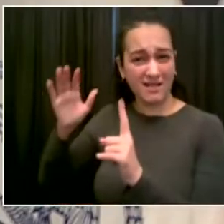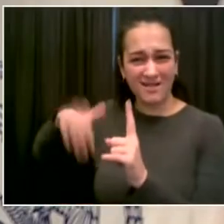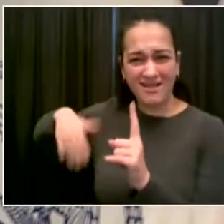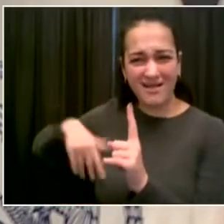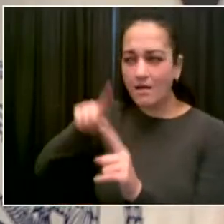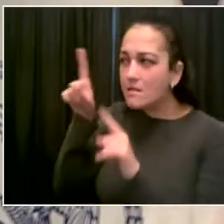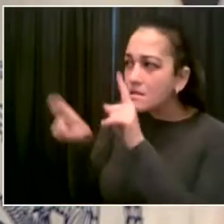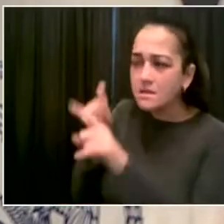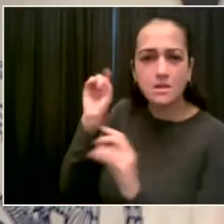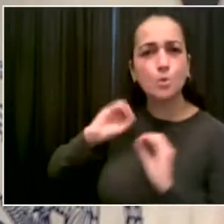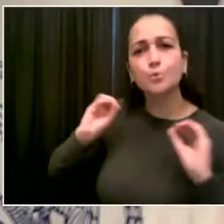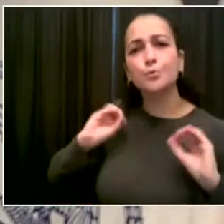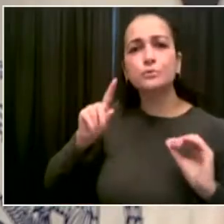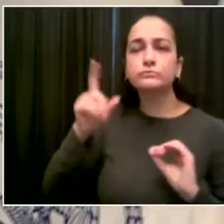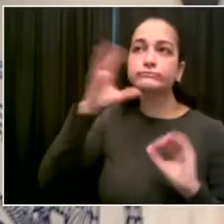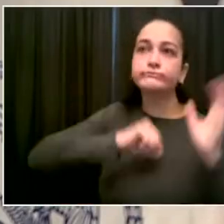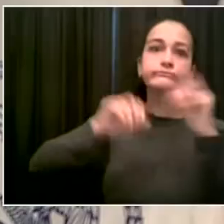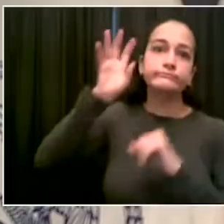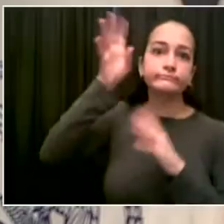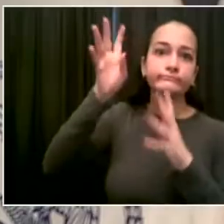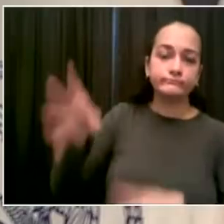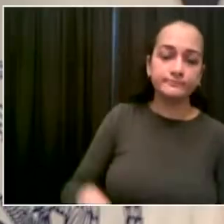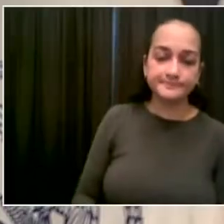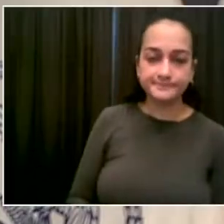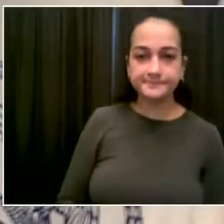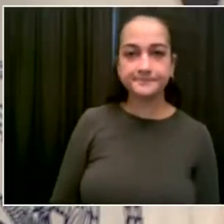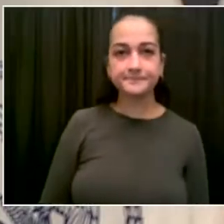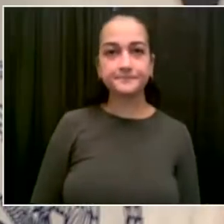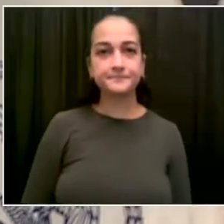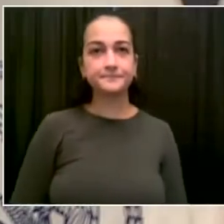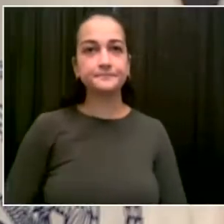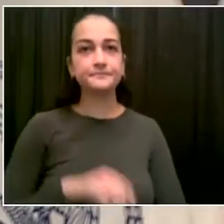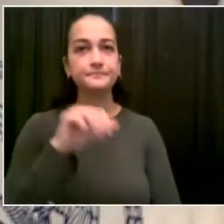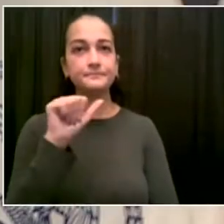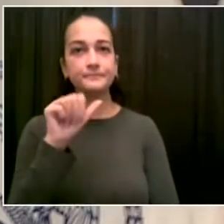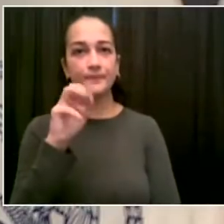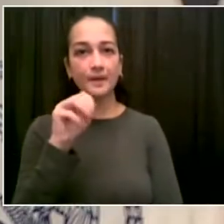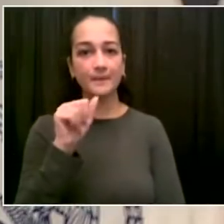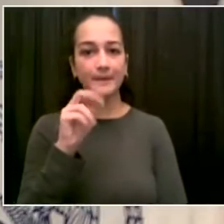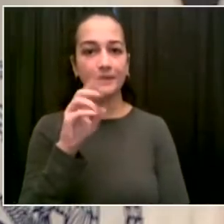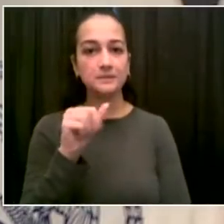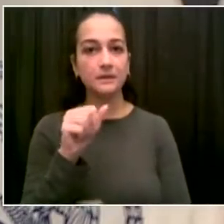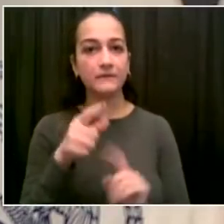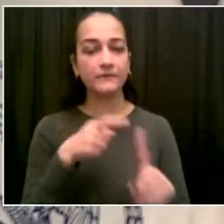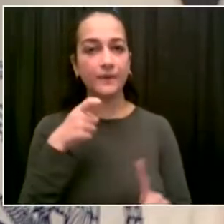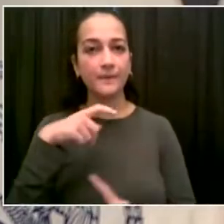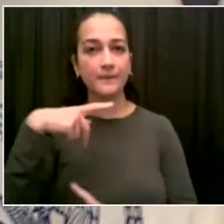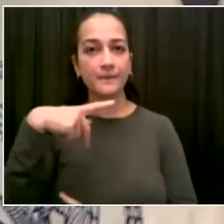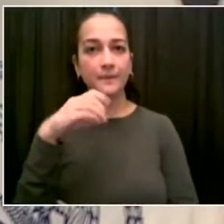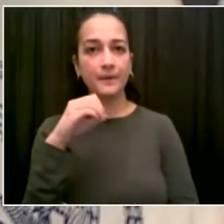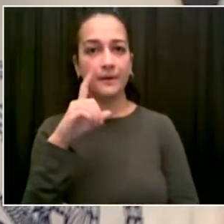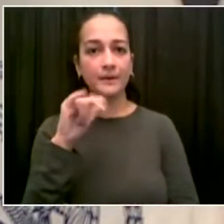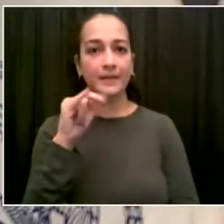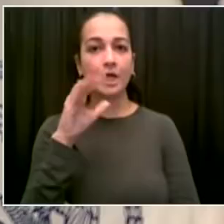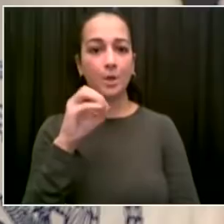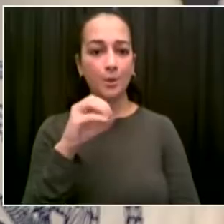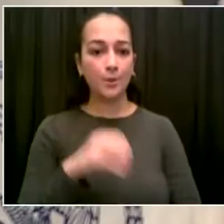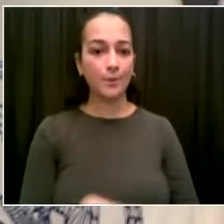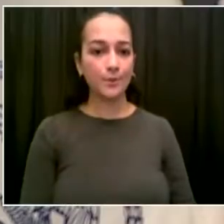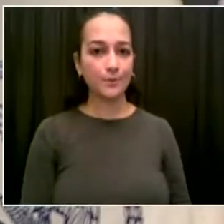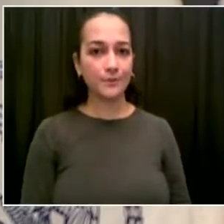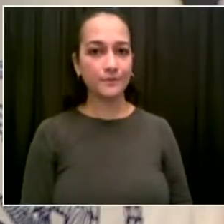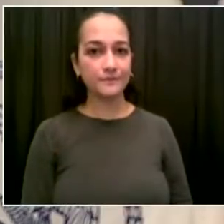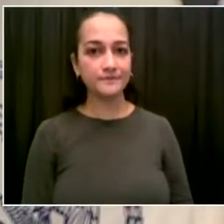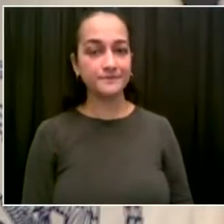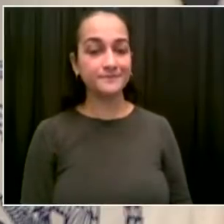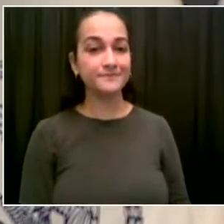Politico. Morning, Mr. Mayor. How are you? Good, Amanda. How you doing today? I'm doing well, thank you. So I